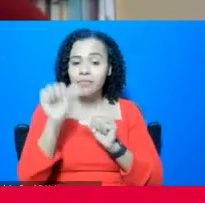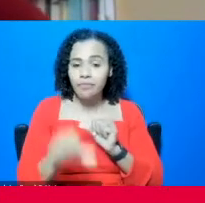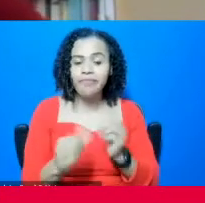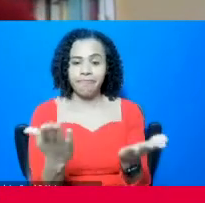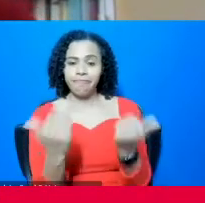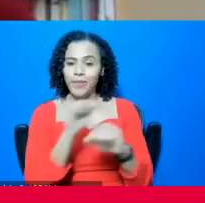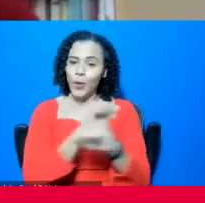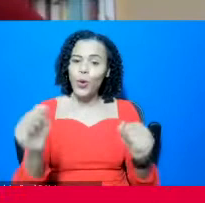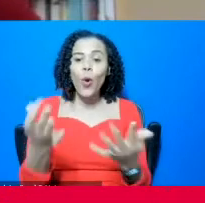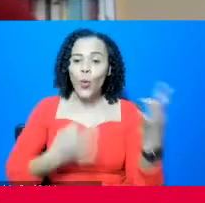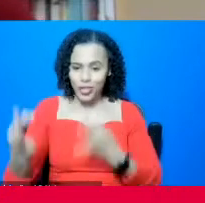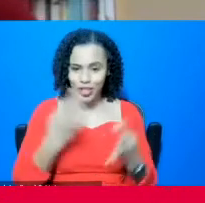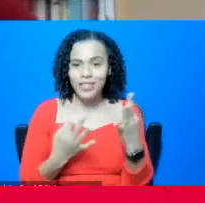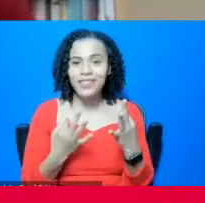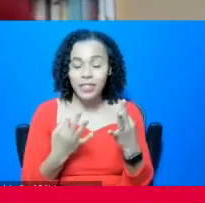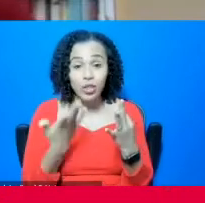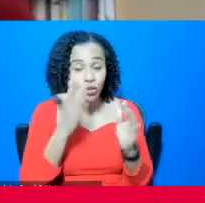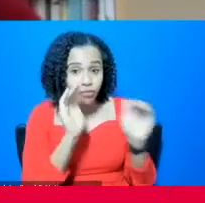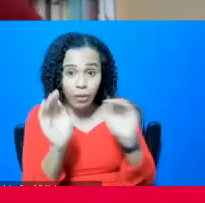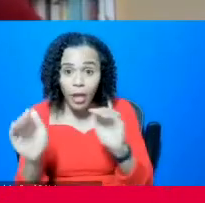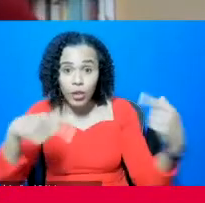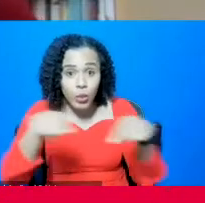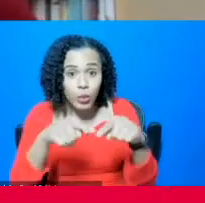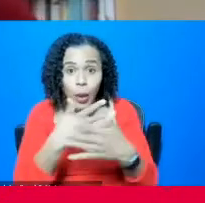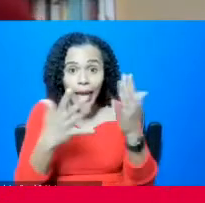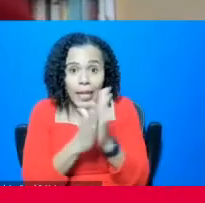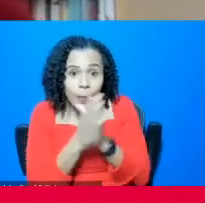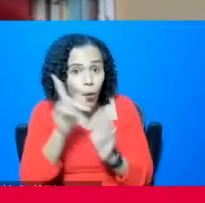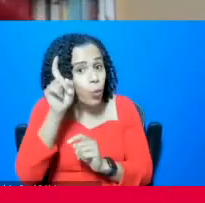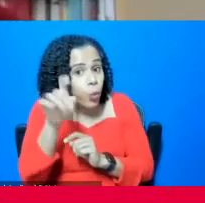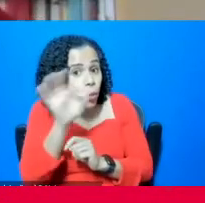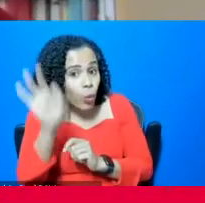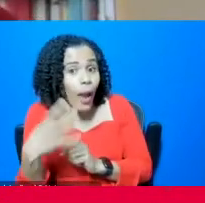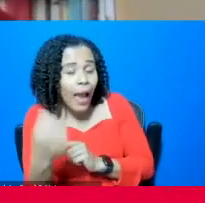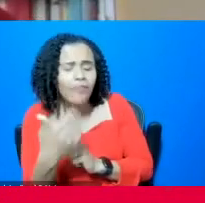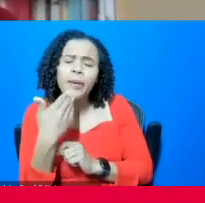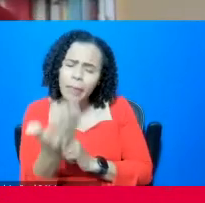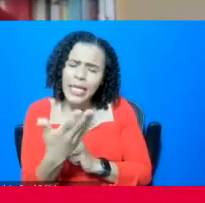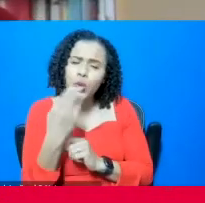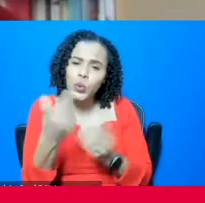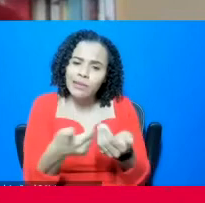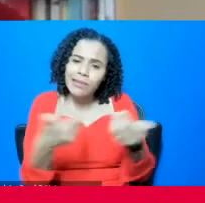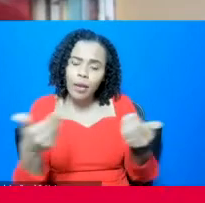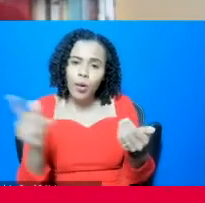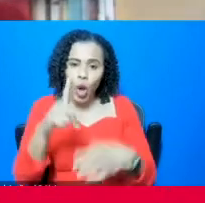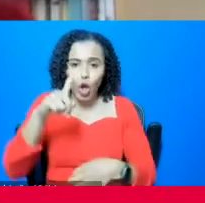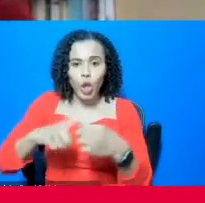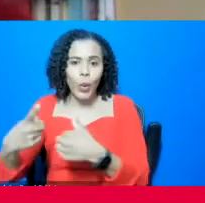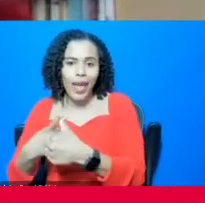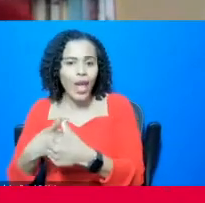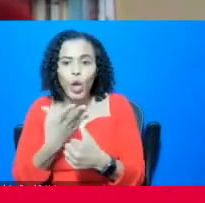from you guys. Again, just a reminder, if you do have questions for the panelists, please put them in the Q&A box and not in the chat